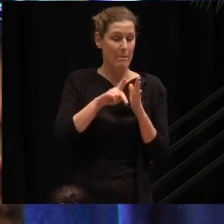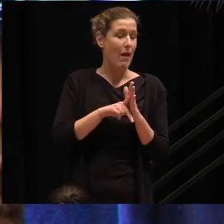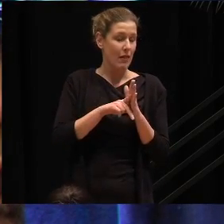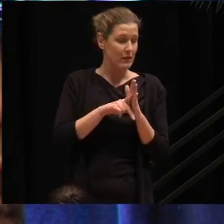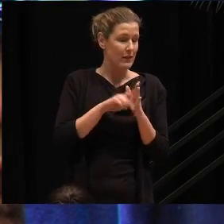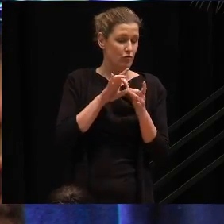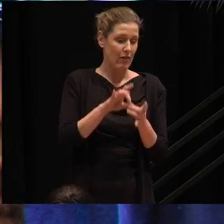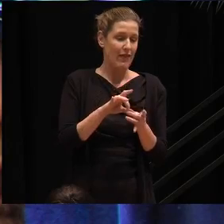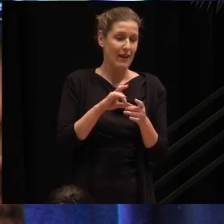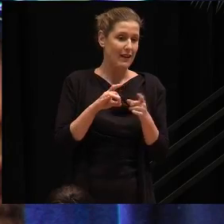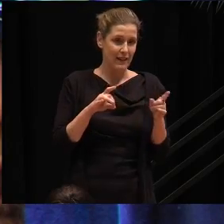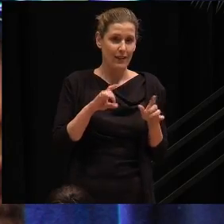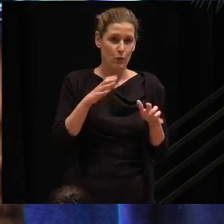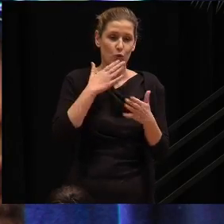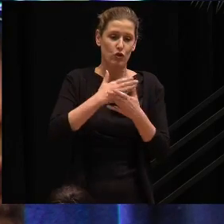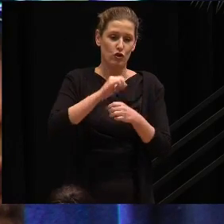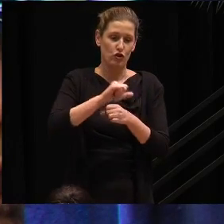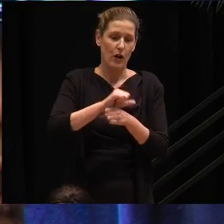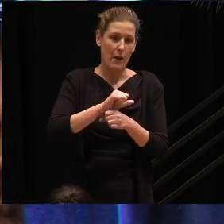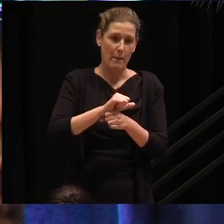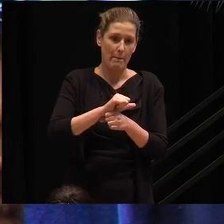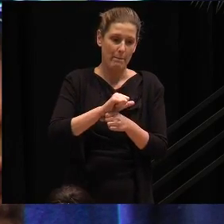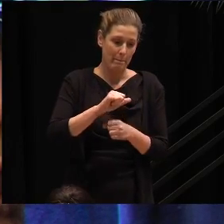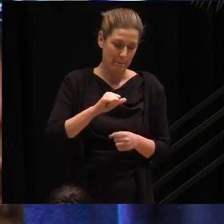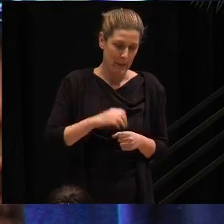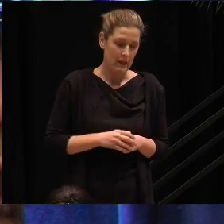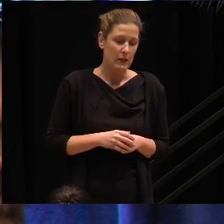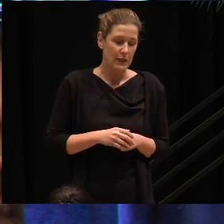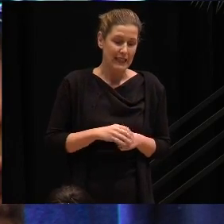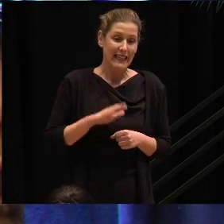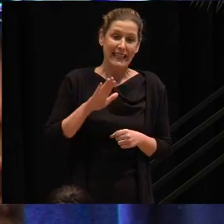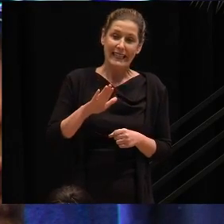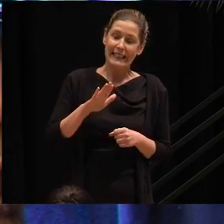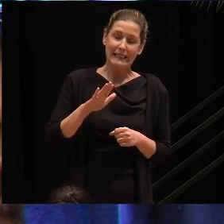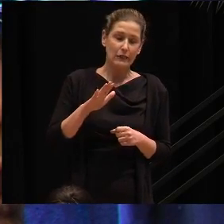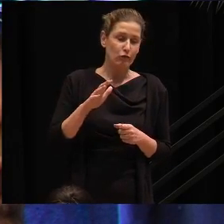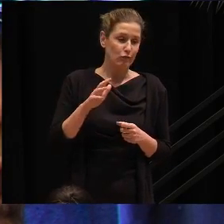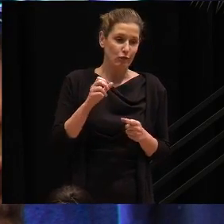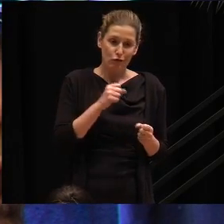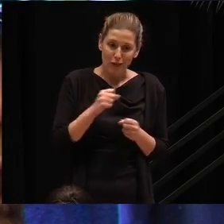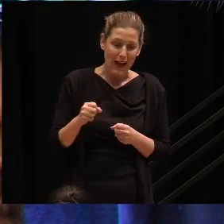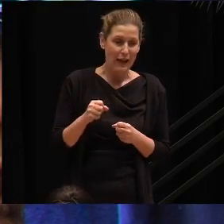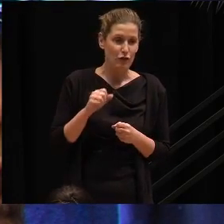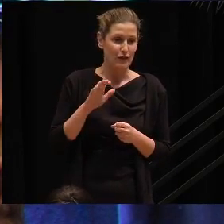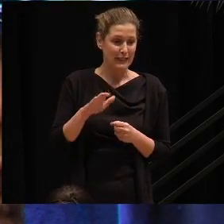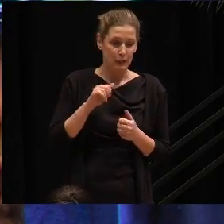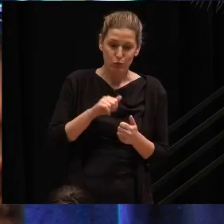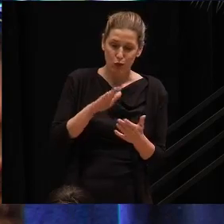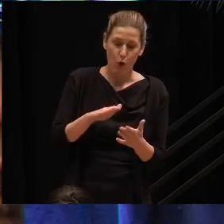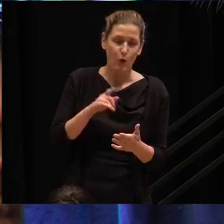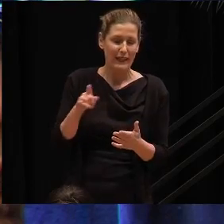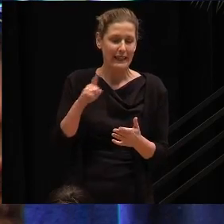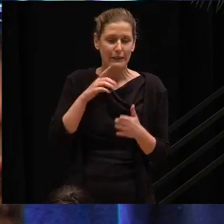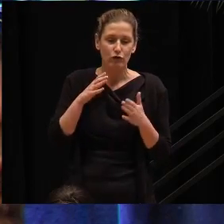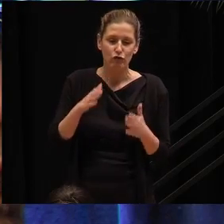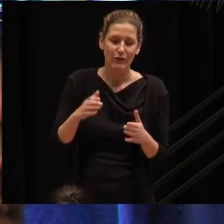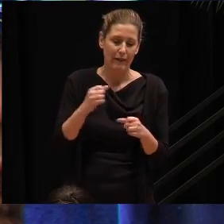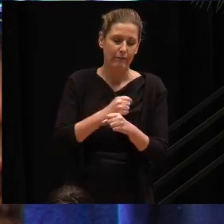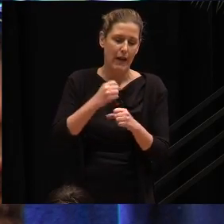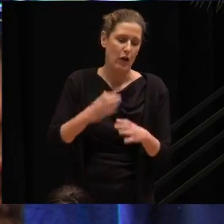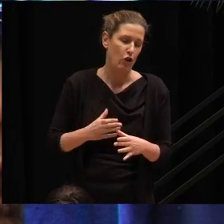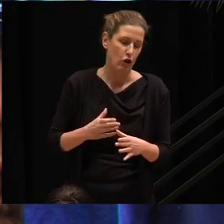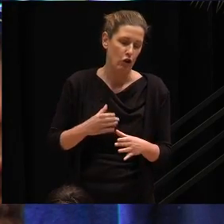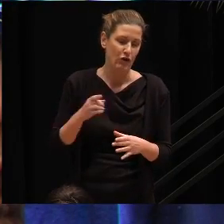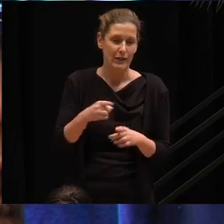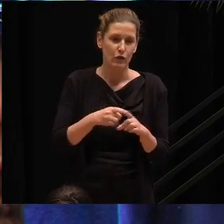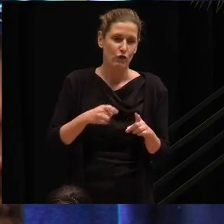a really good job. His means to the ends, he's a street fighter. He's a street fighter. He's a guy from Queens